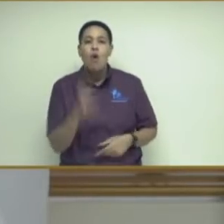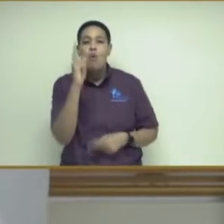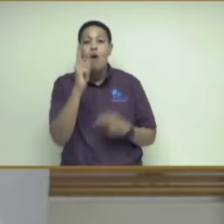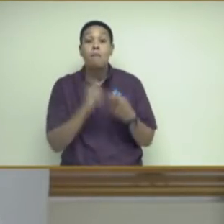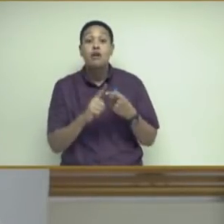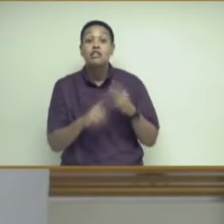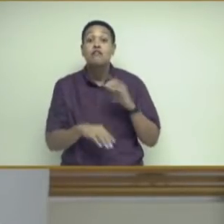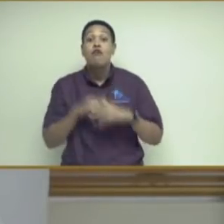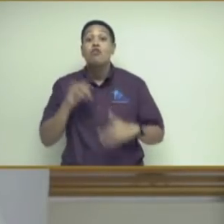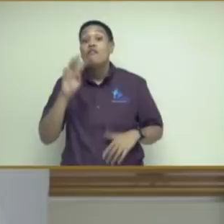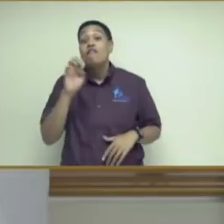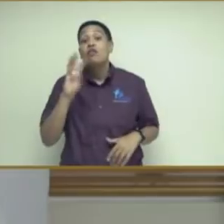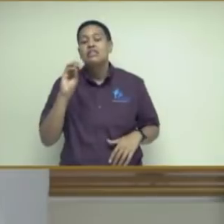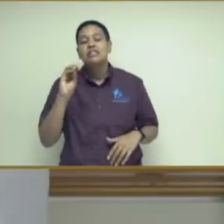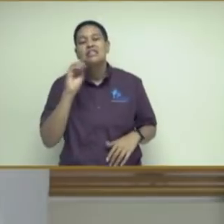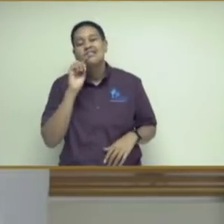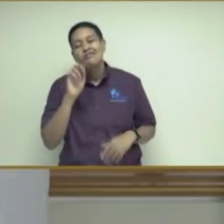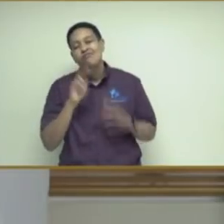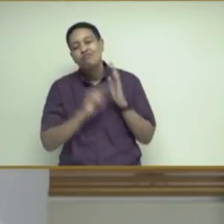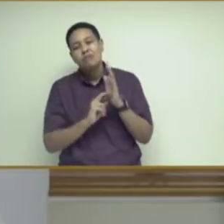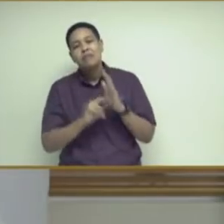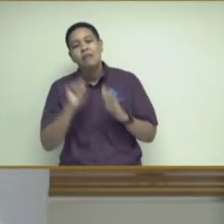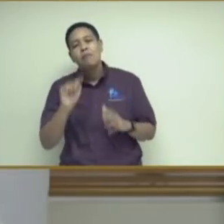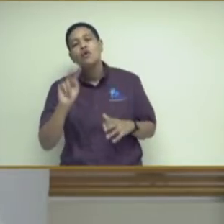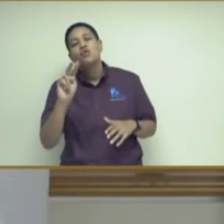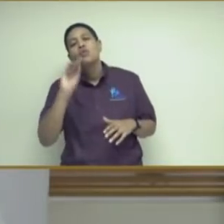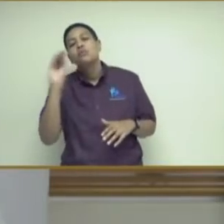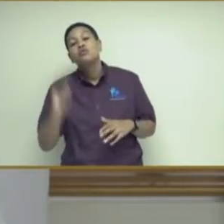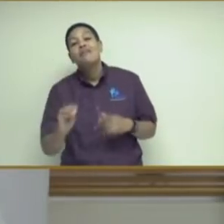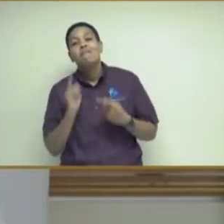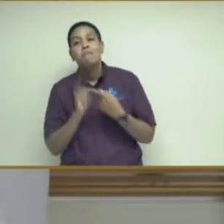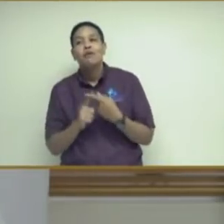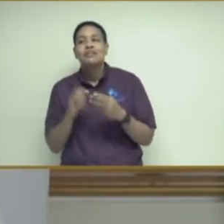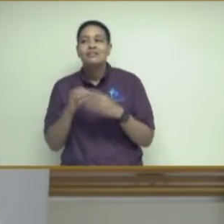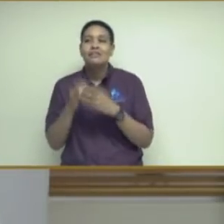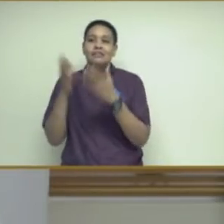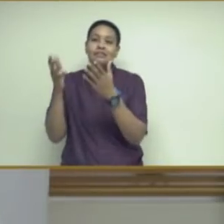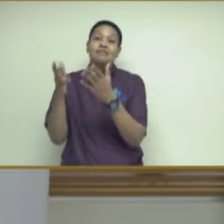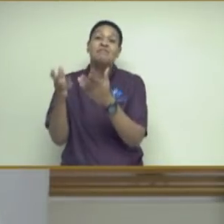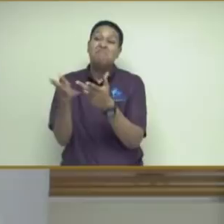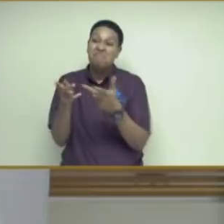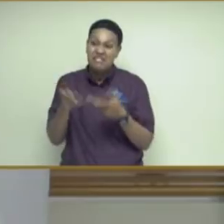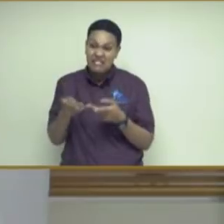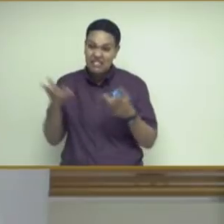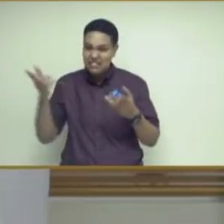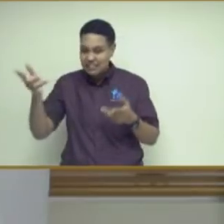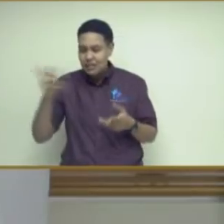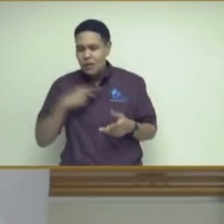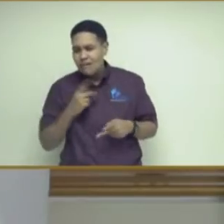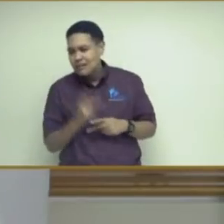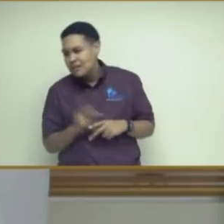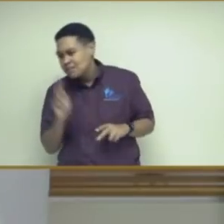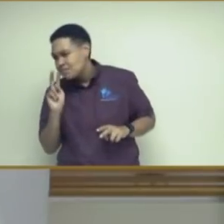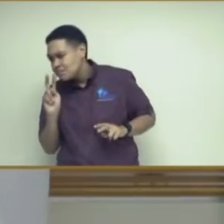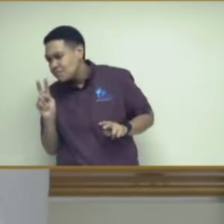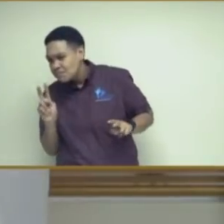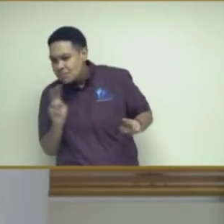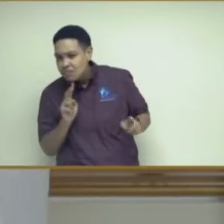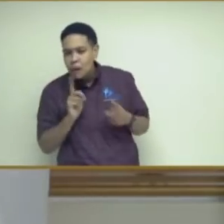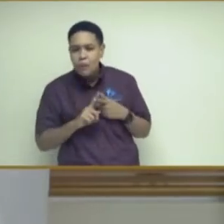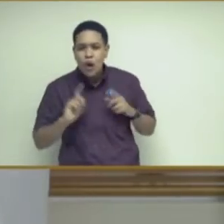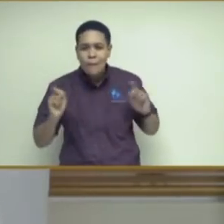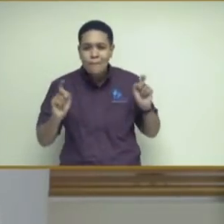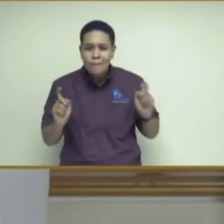460, representing a 0.2% positivity. We will have to continue to monitor and to